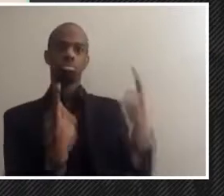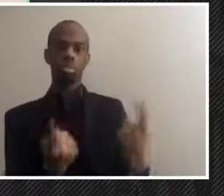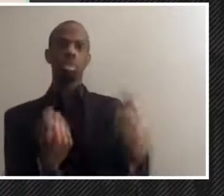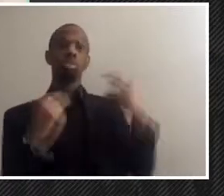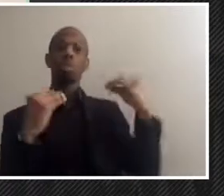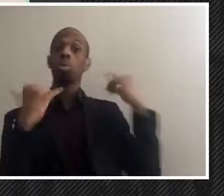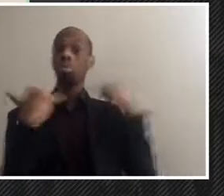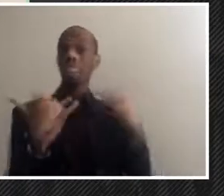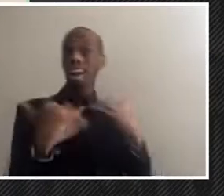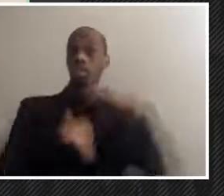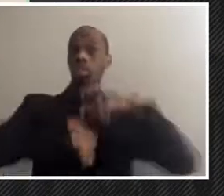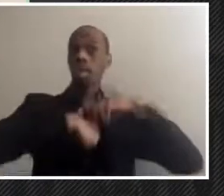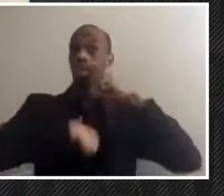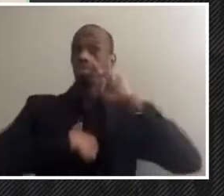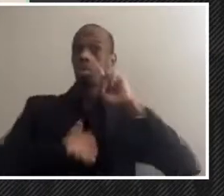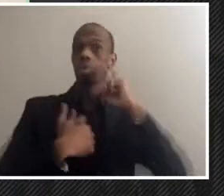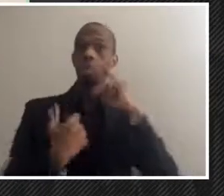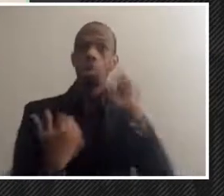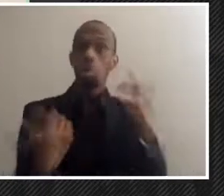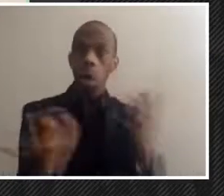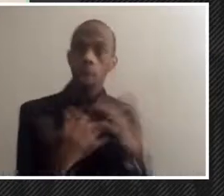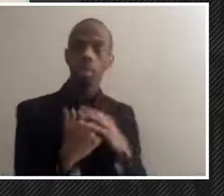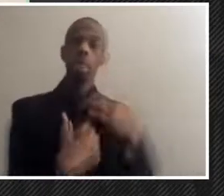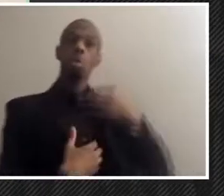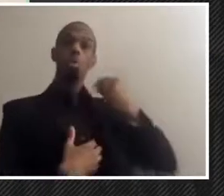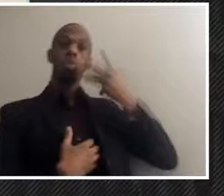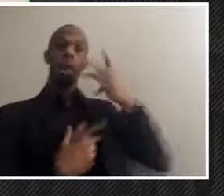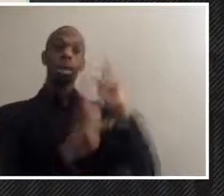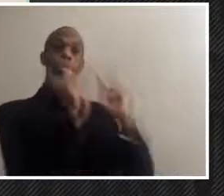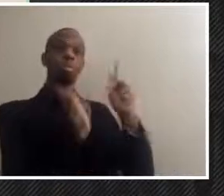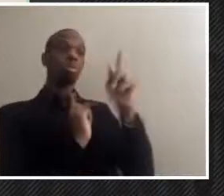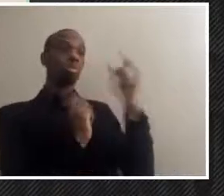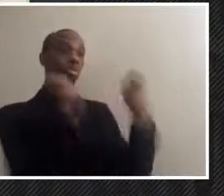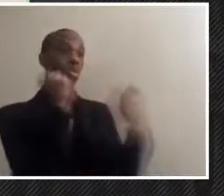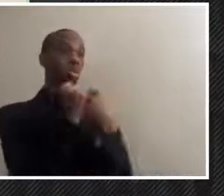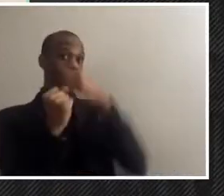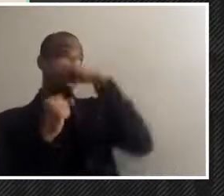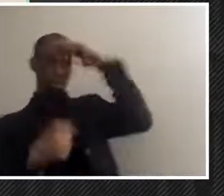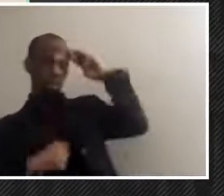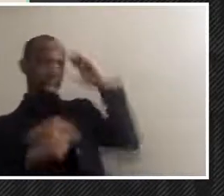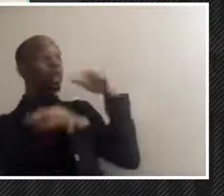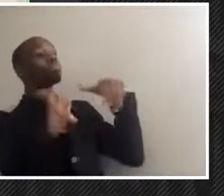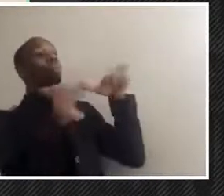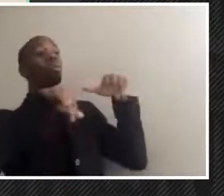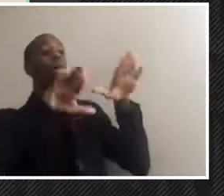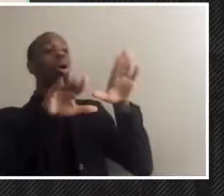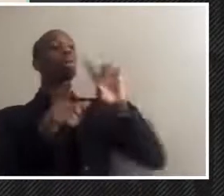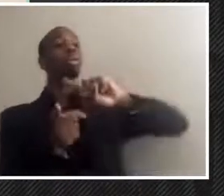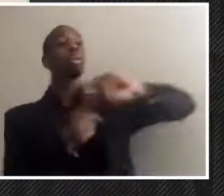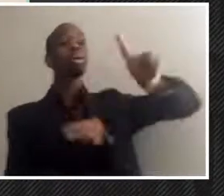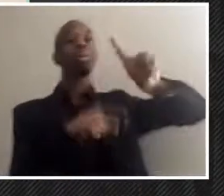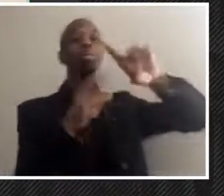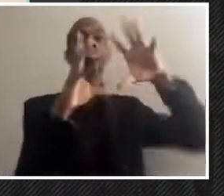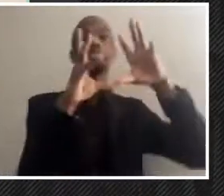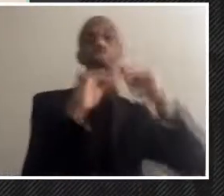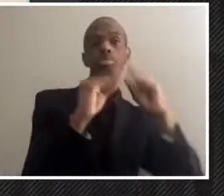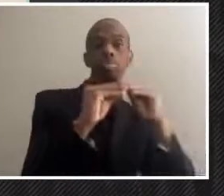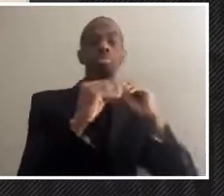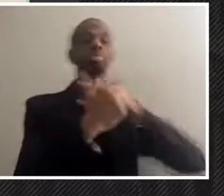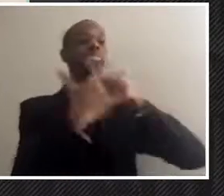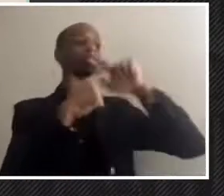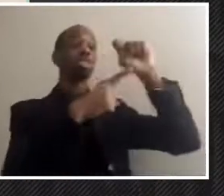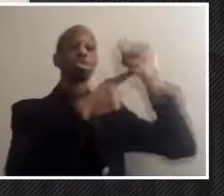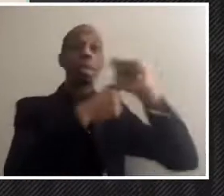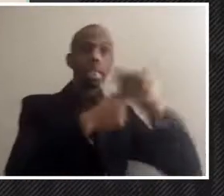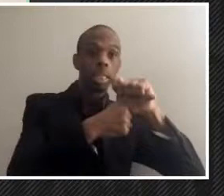table, to talk in depth, to go through these trainings, to get in community with marginalized groups, get